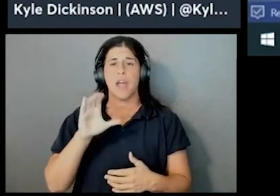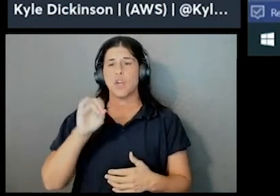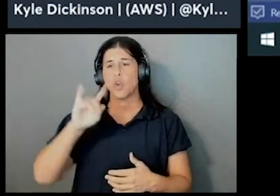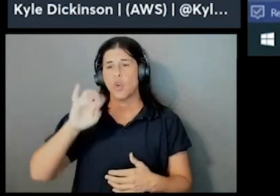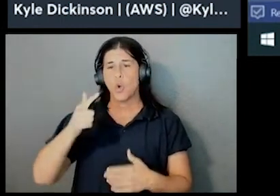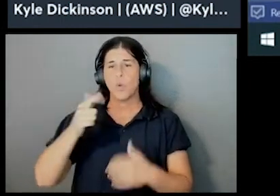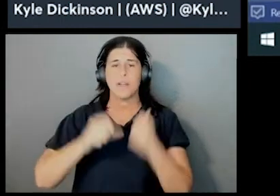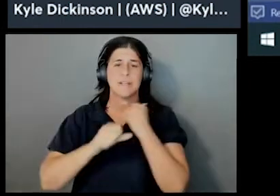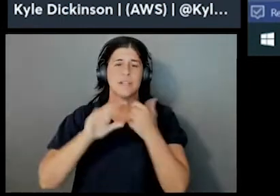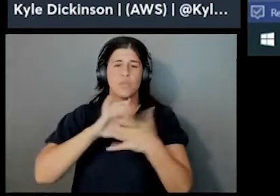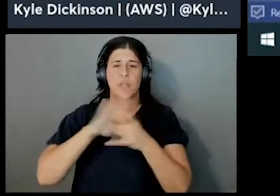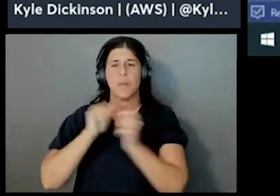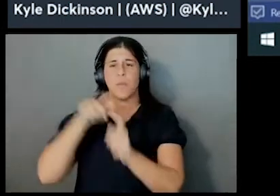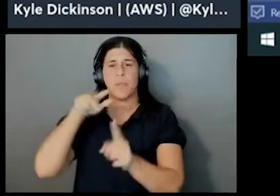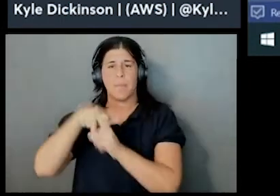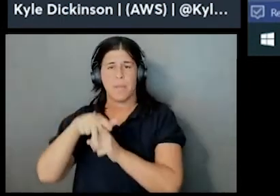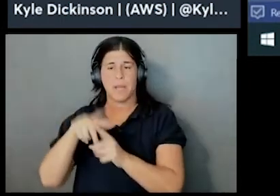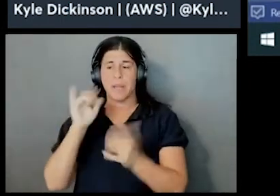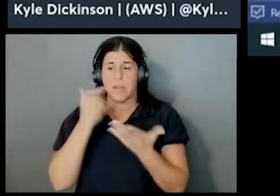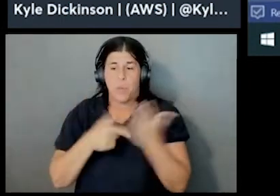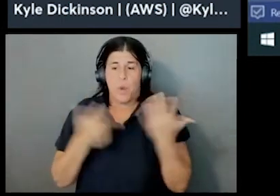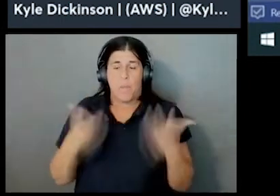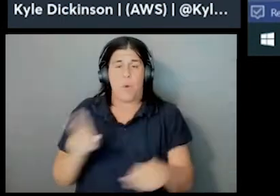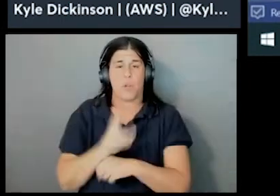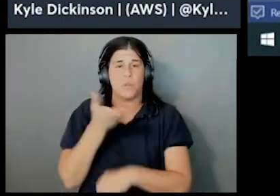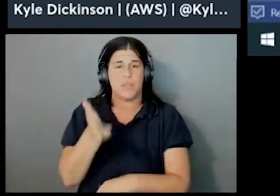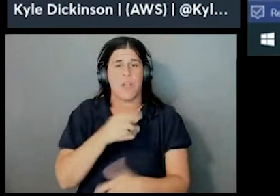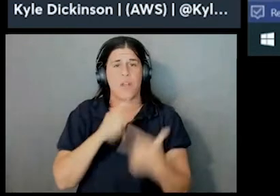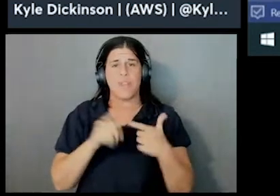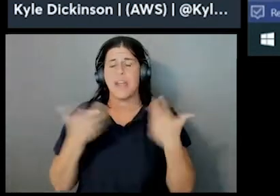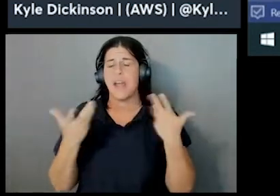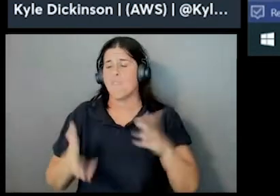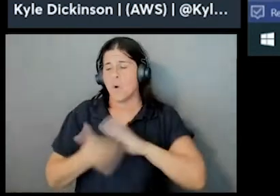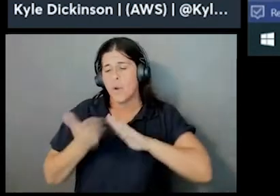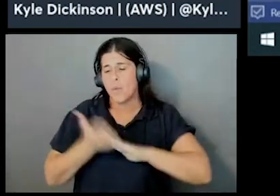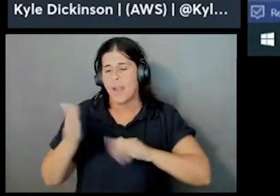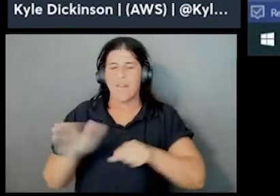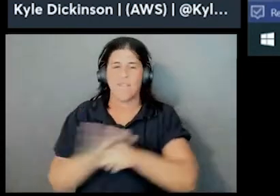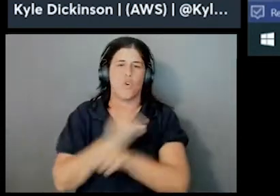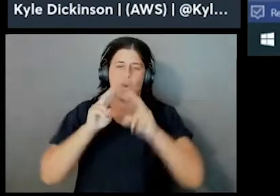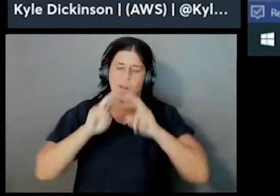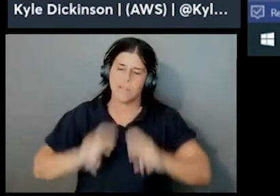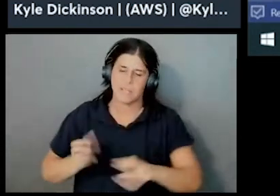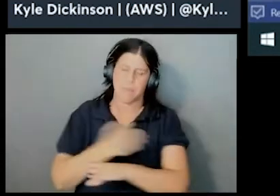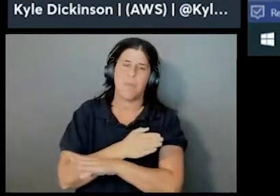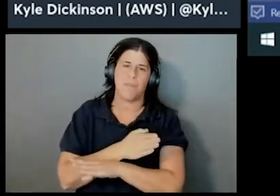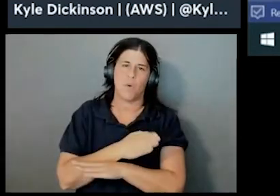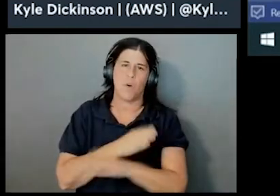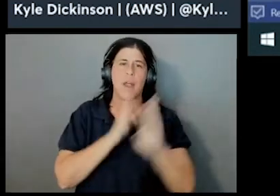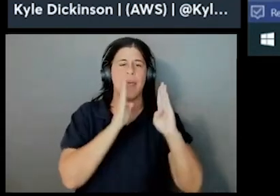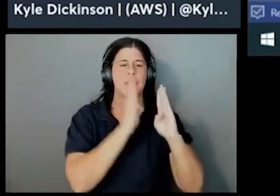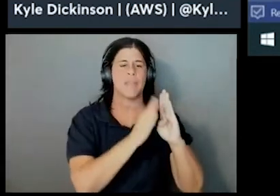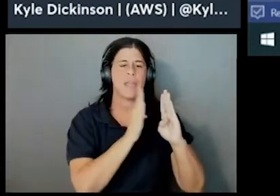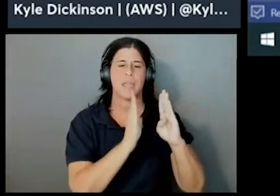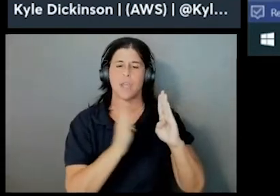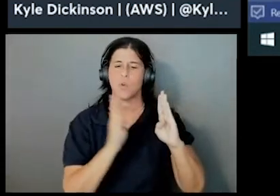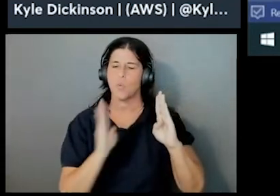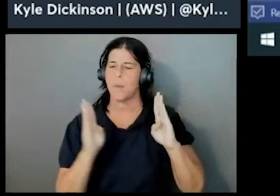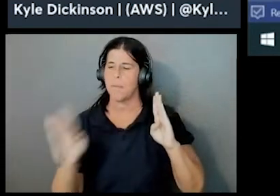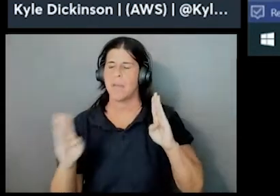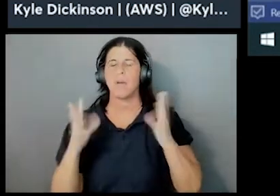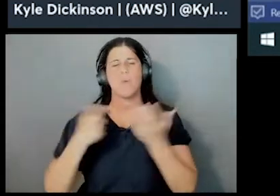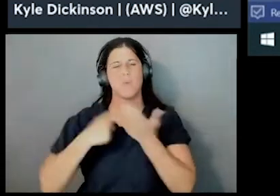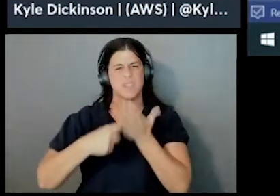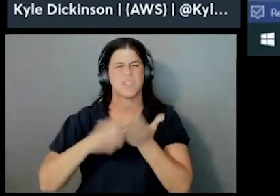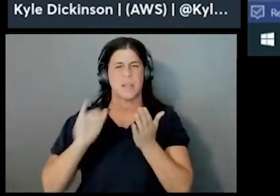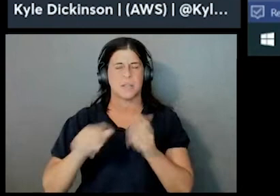plugin, which is what I'm using here. And I ran a full assessment before. The incremental assessment, I just quickly want to cover it. What it